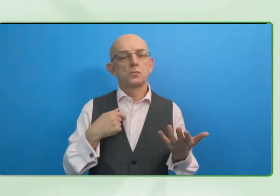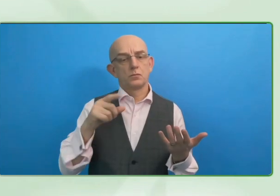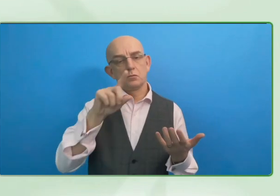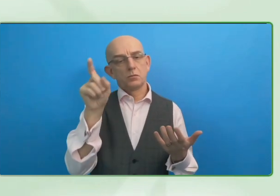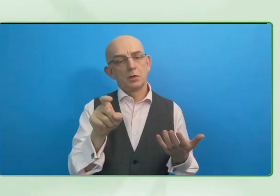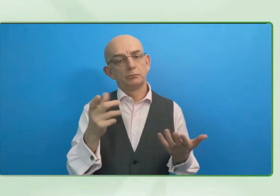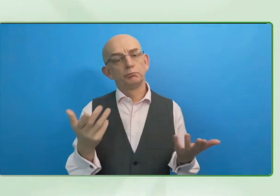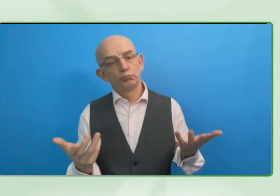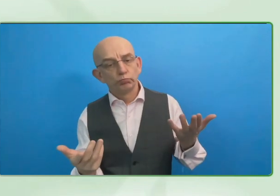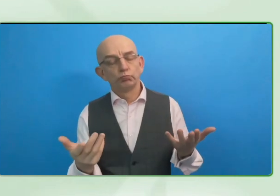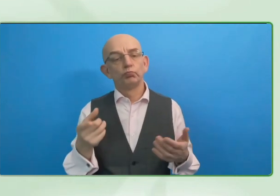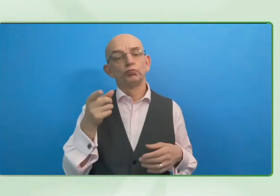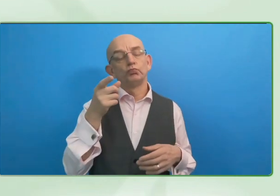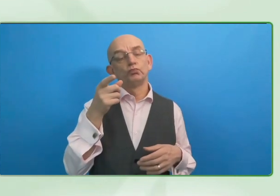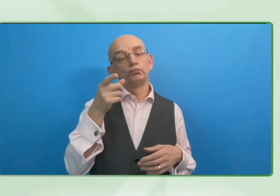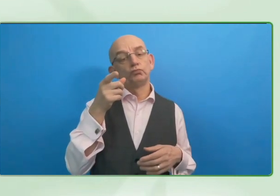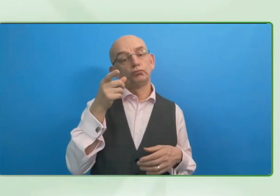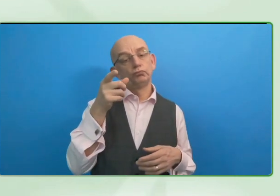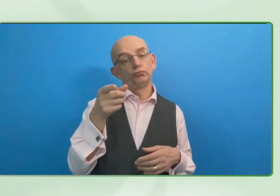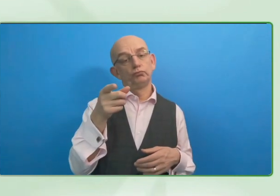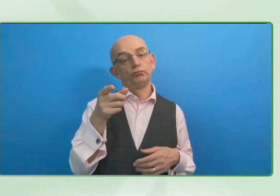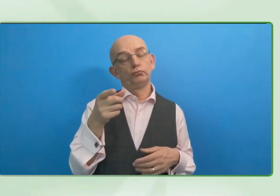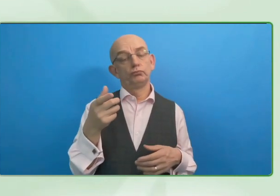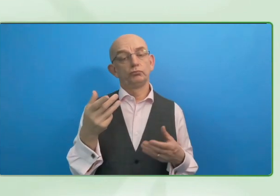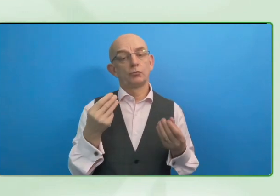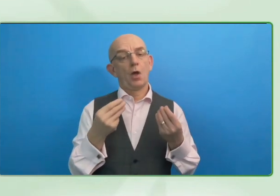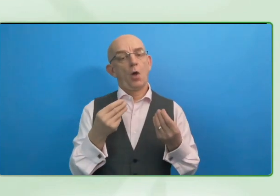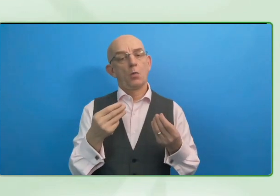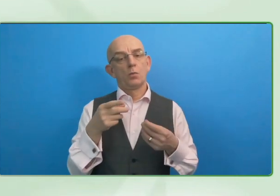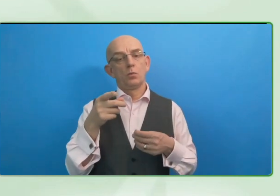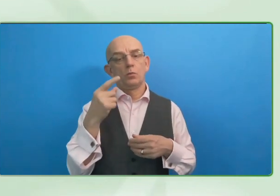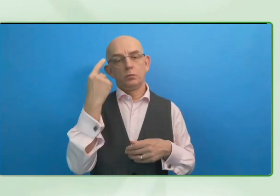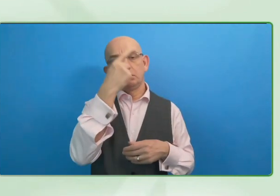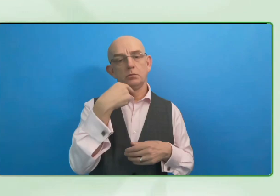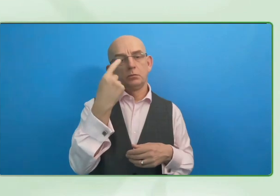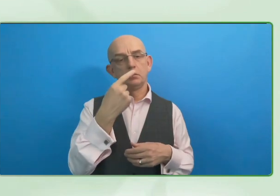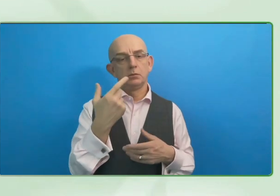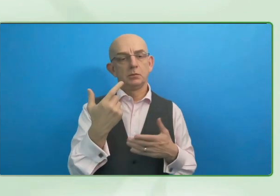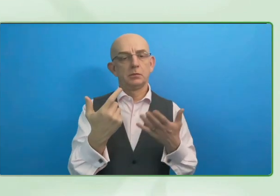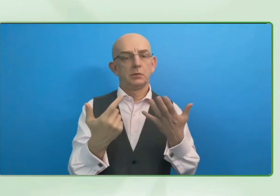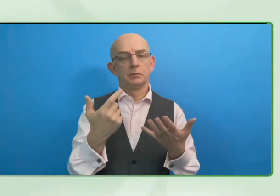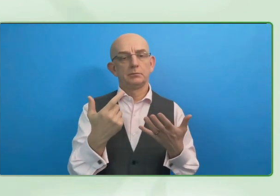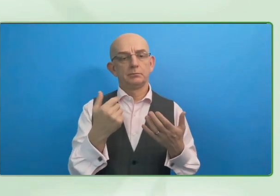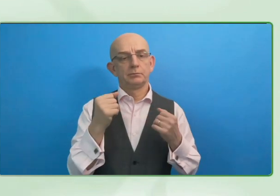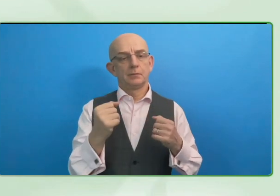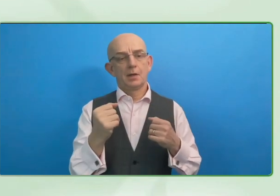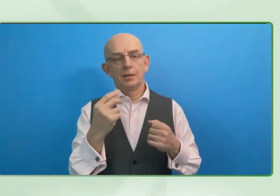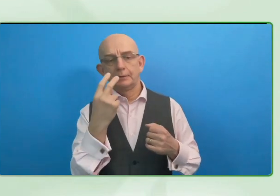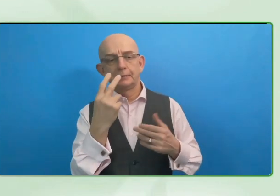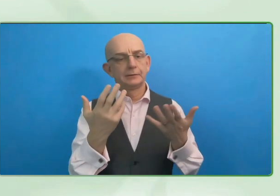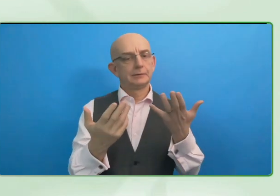is, how do you see a space in the Deafcom